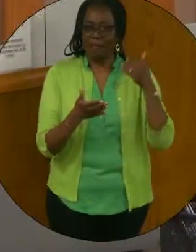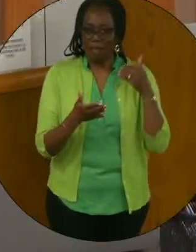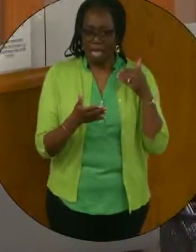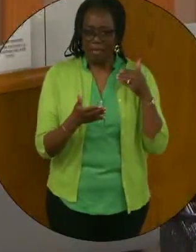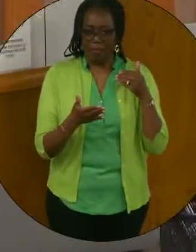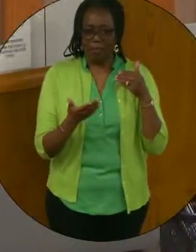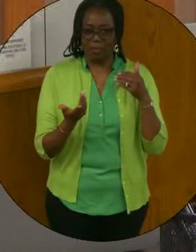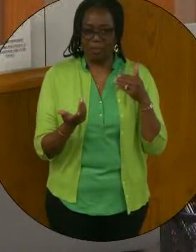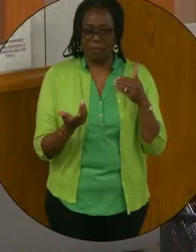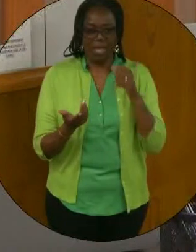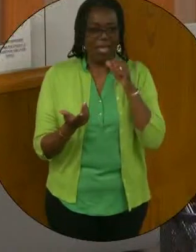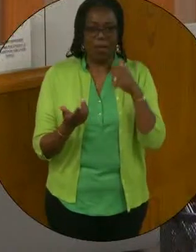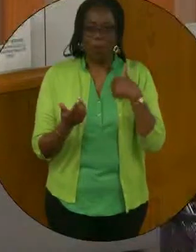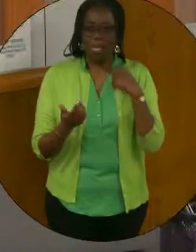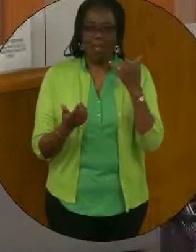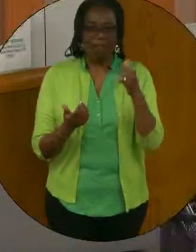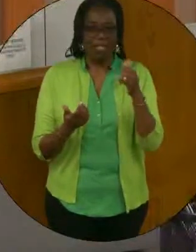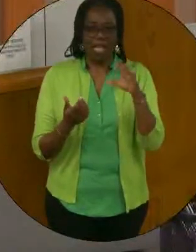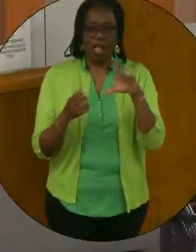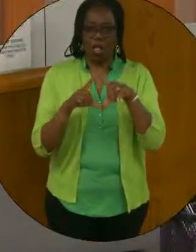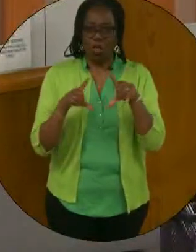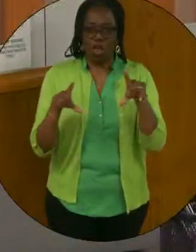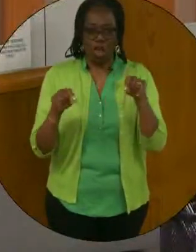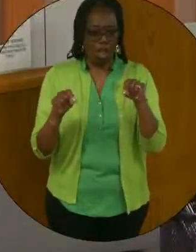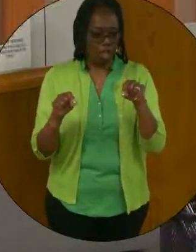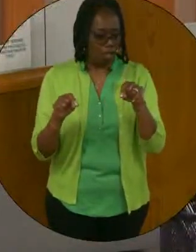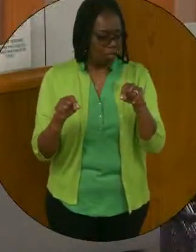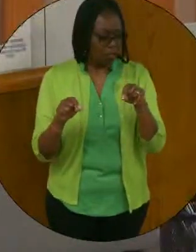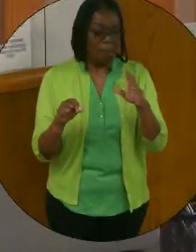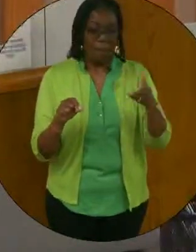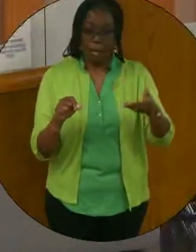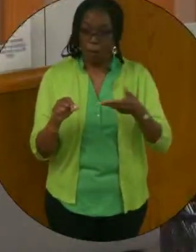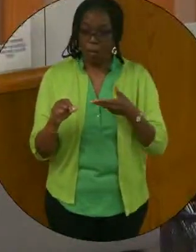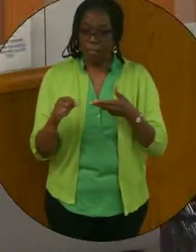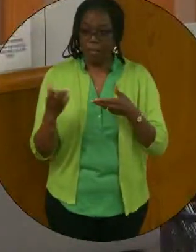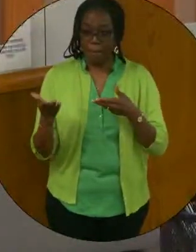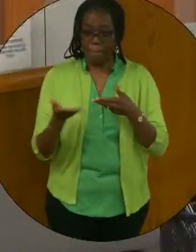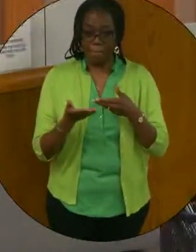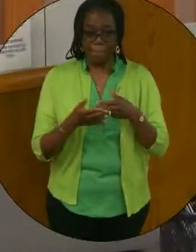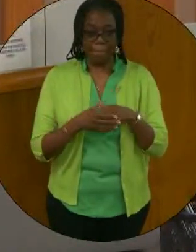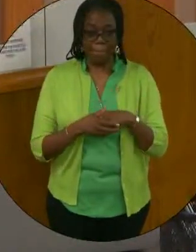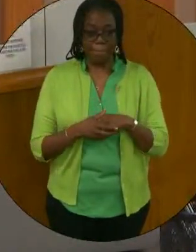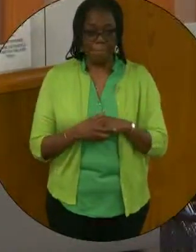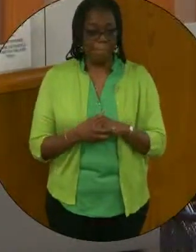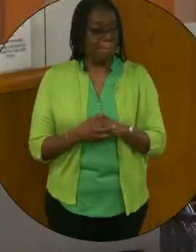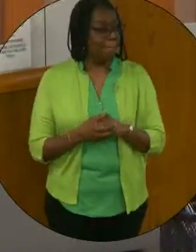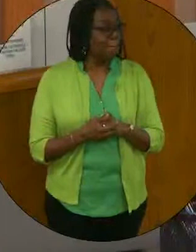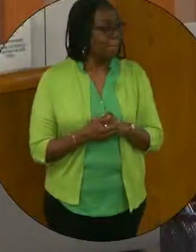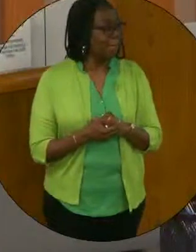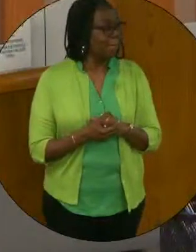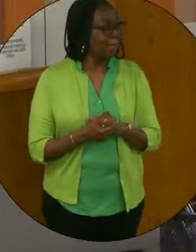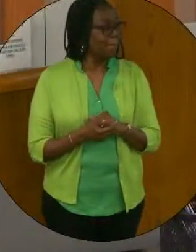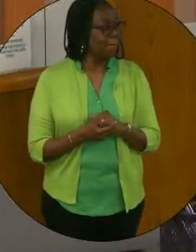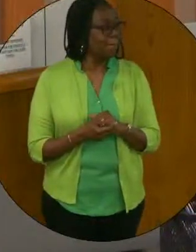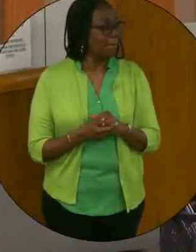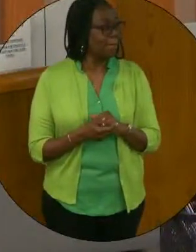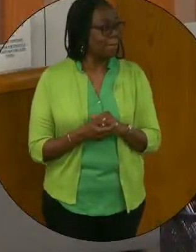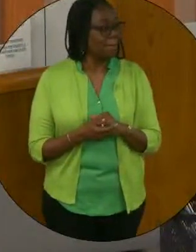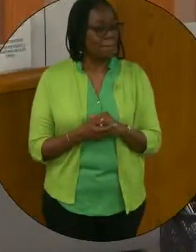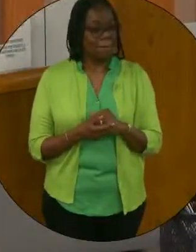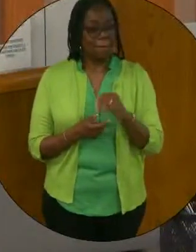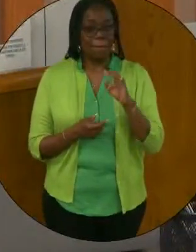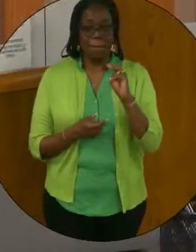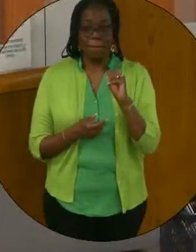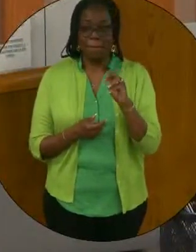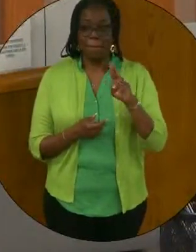I don't have any yellow cards at this time, so I welcome them. Let's see, we're going to move on to public comment.